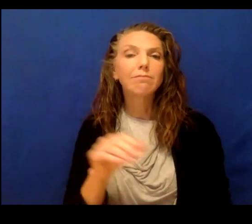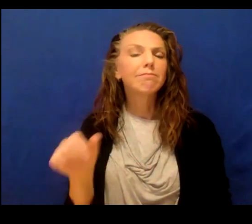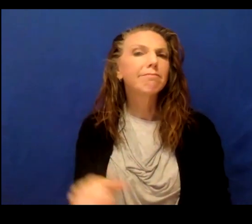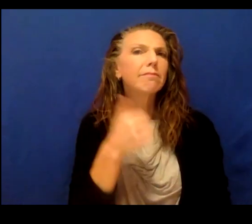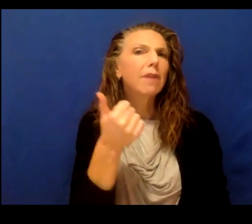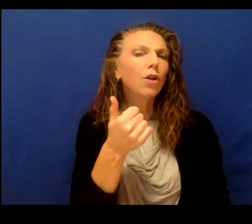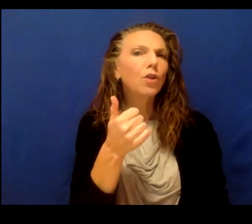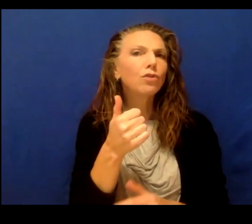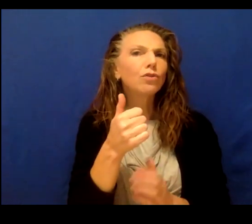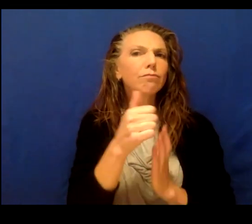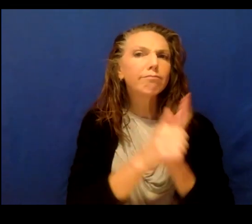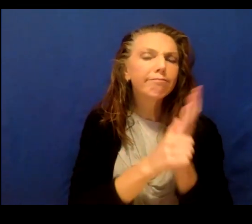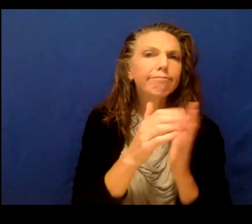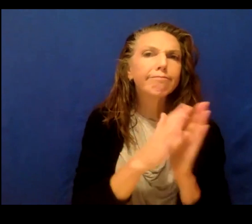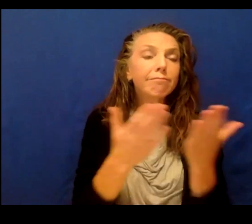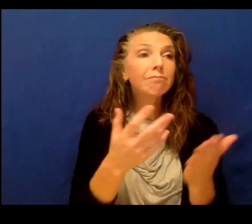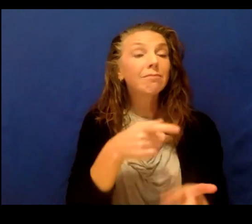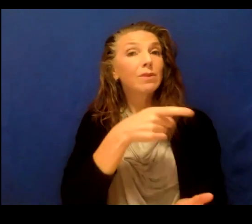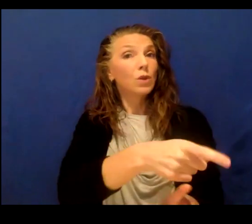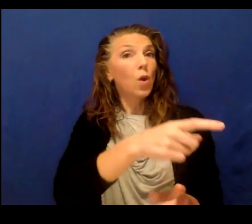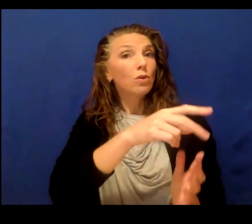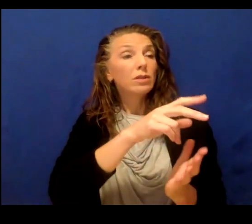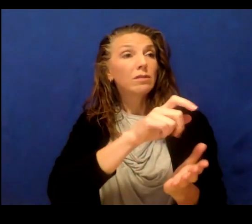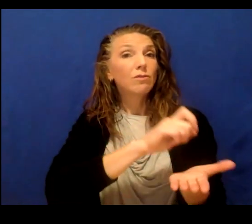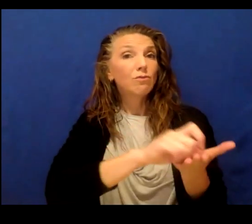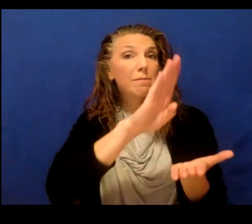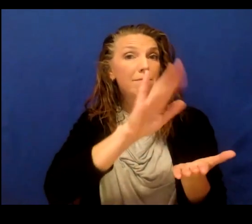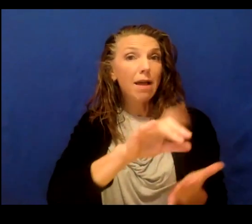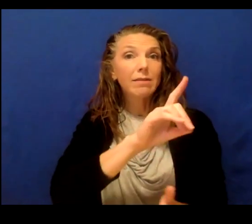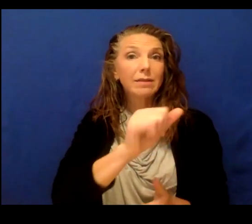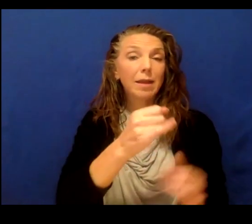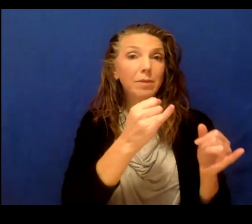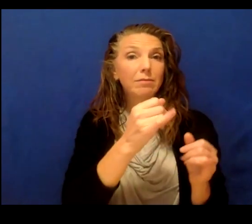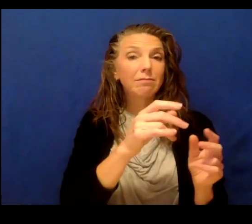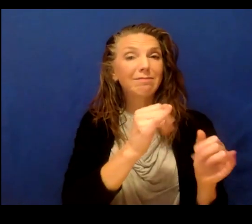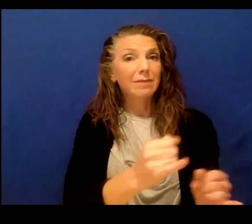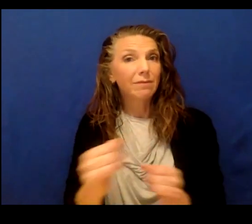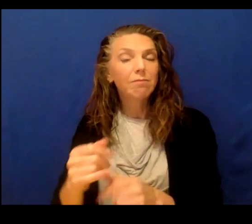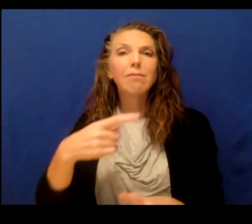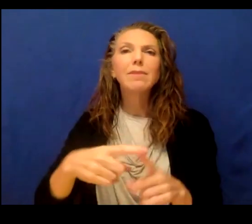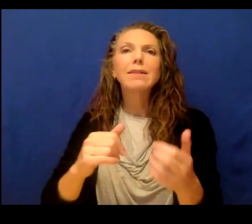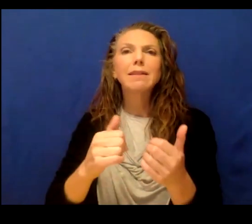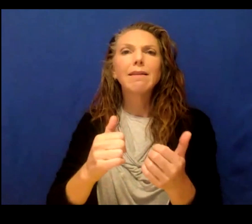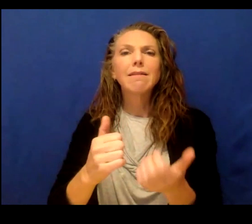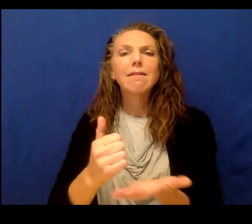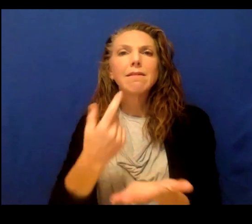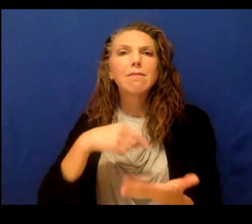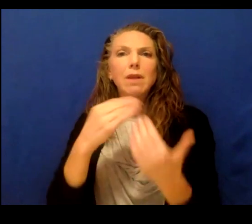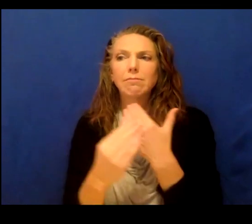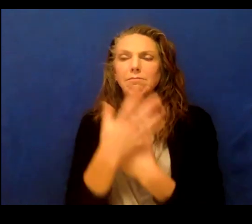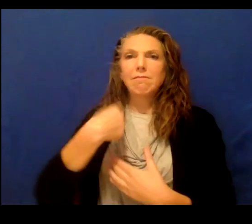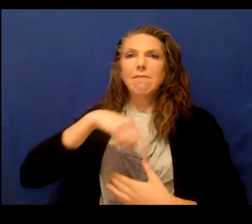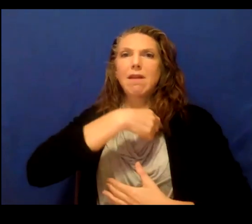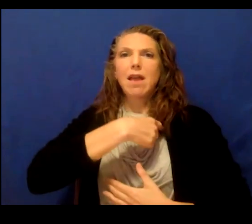readings by both disabled individuals and also that just help us rethink what we know or think about disability and